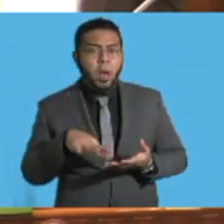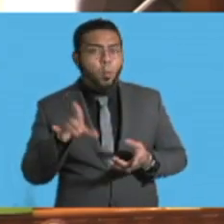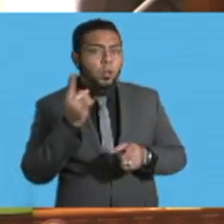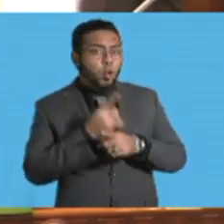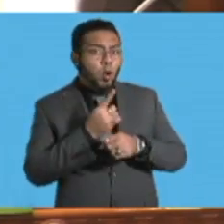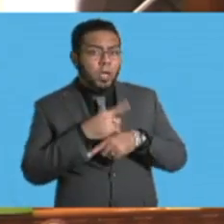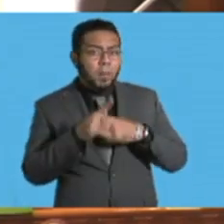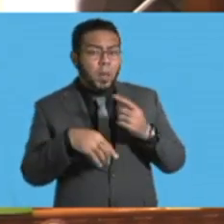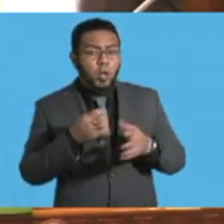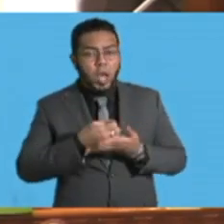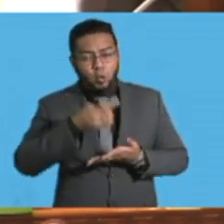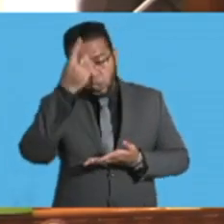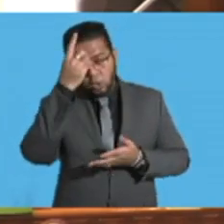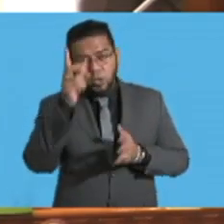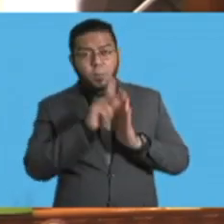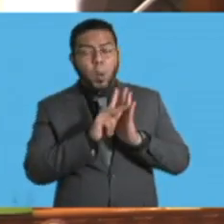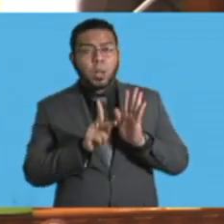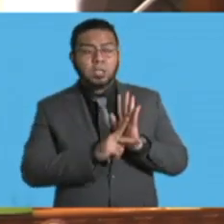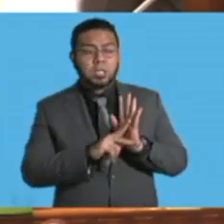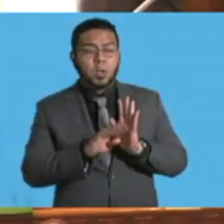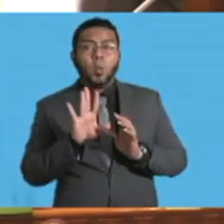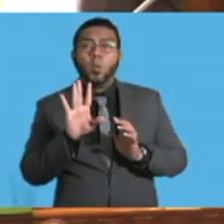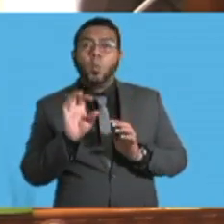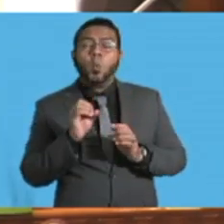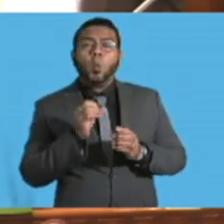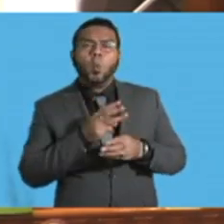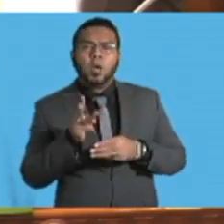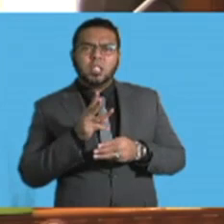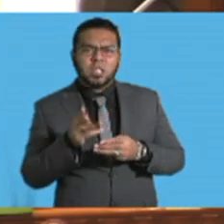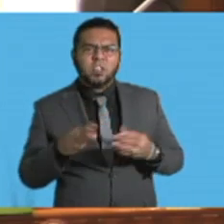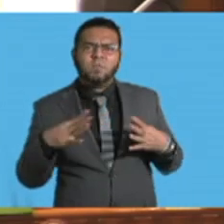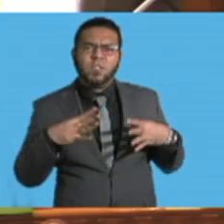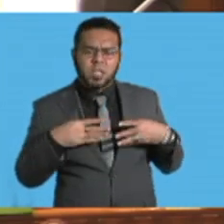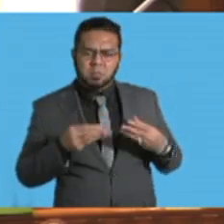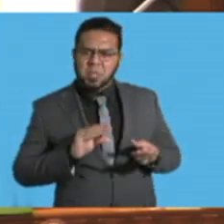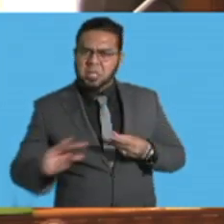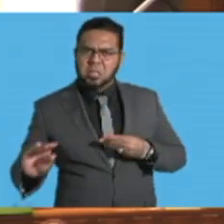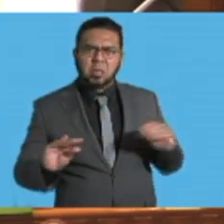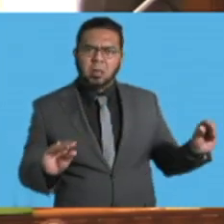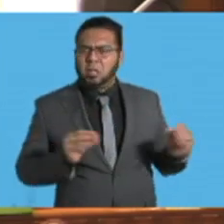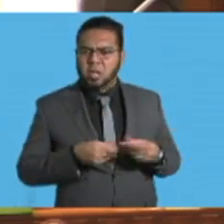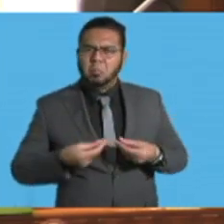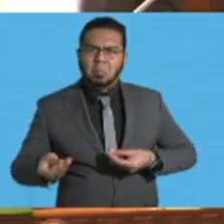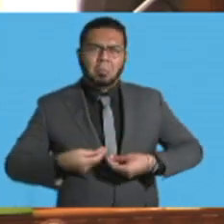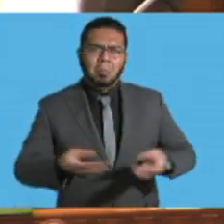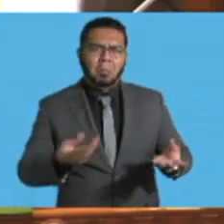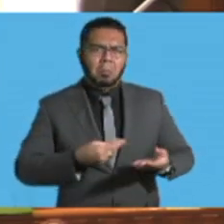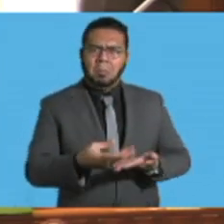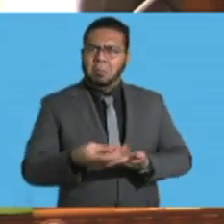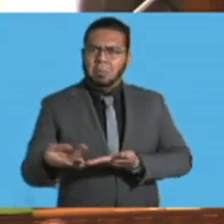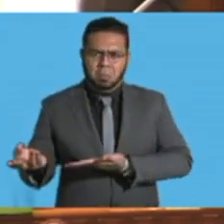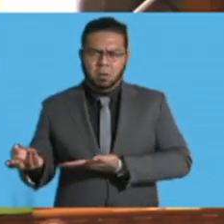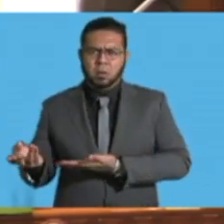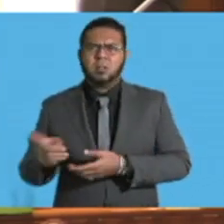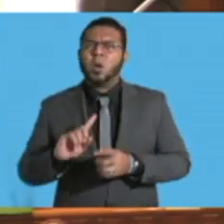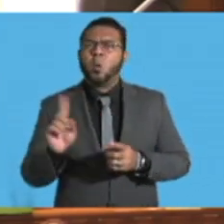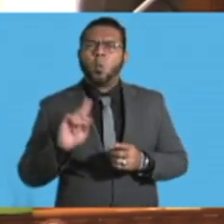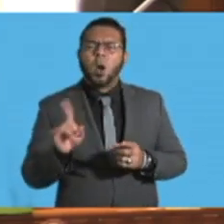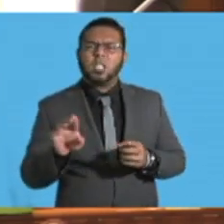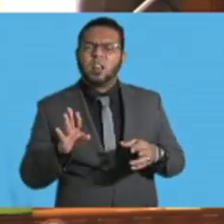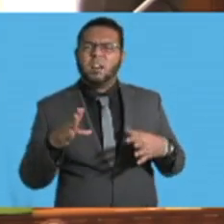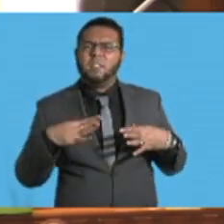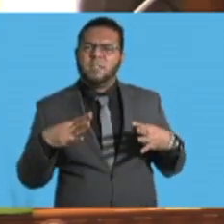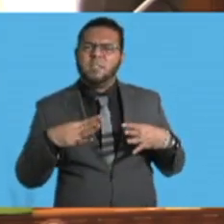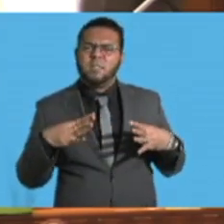educational policies are words such as freebies. Madam Speaker, I say this, what freebie are they